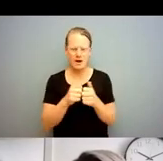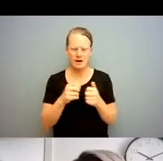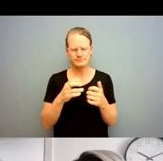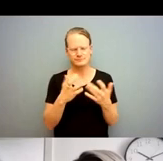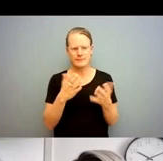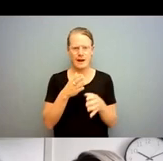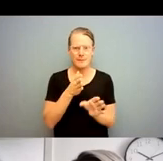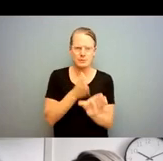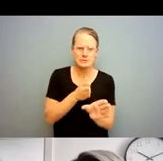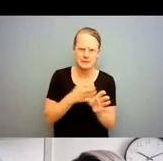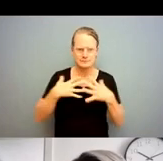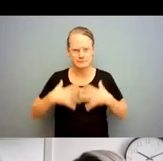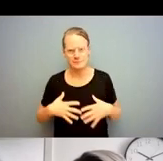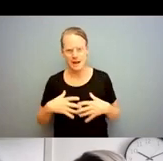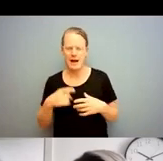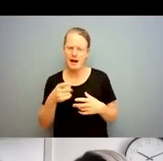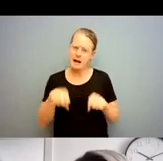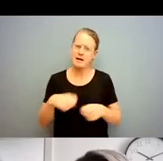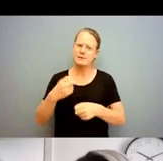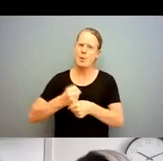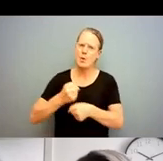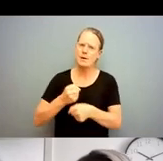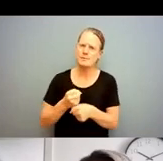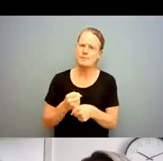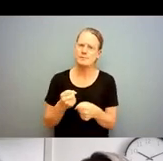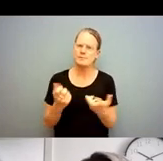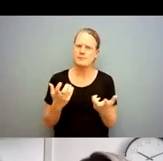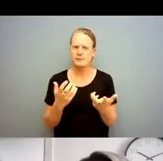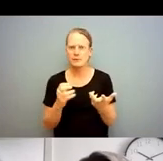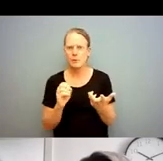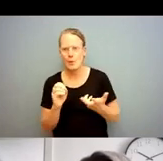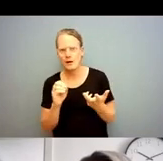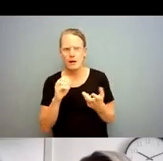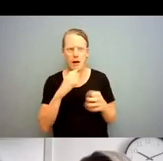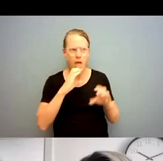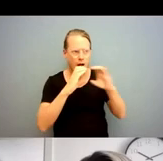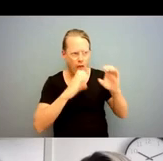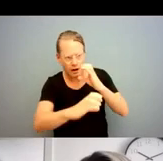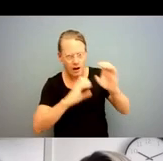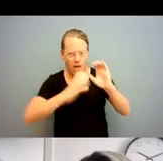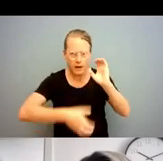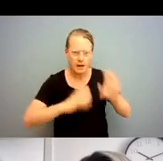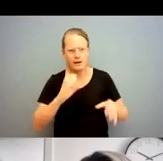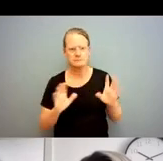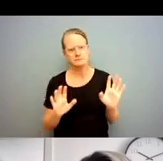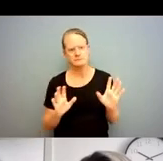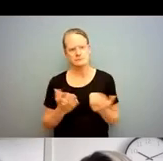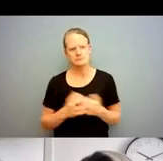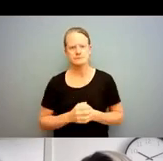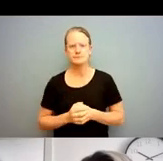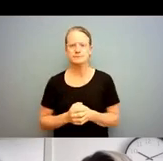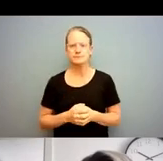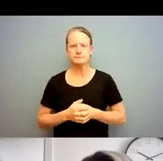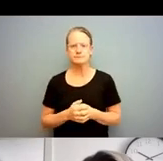being afraid to be misunderstood. We need that because so people with different